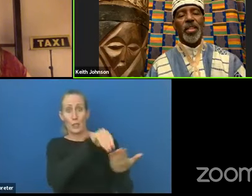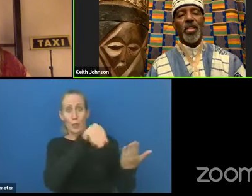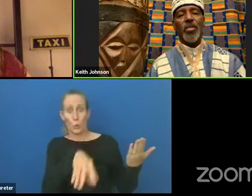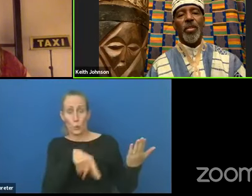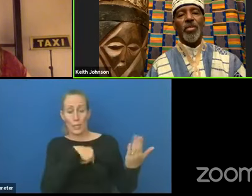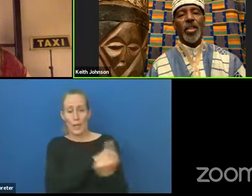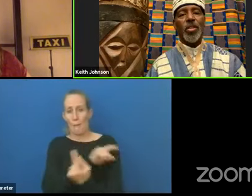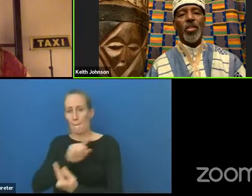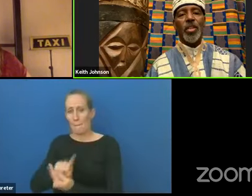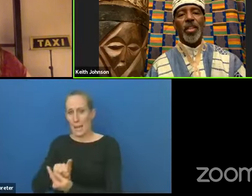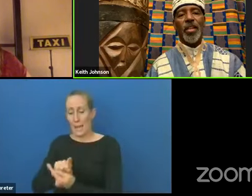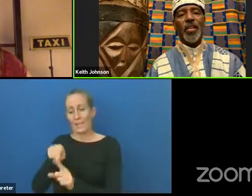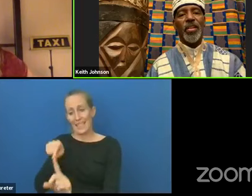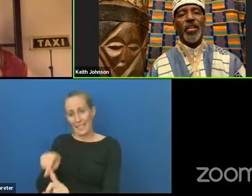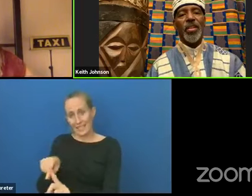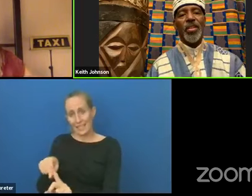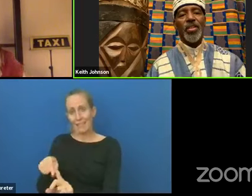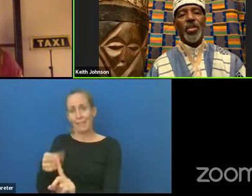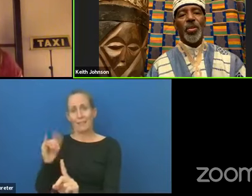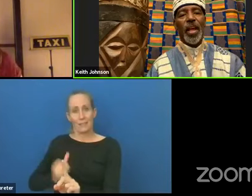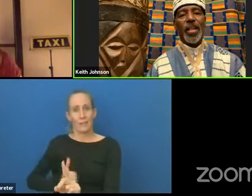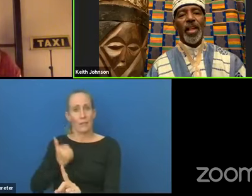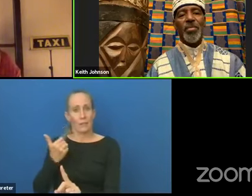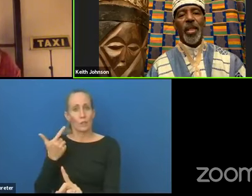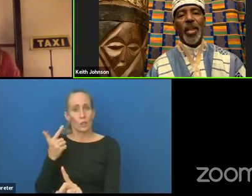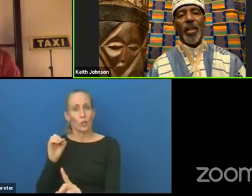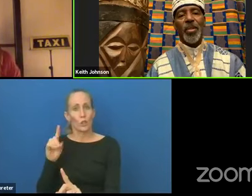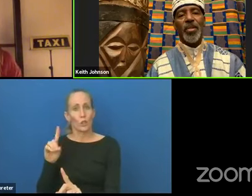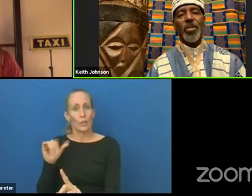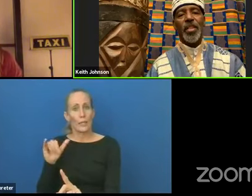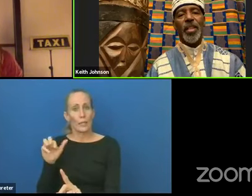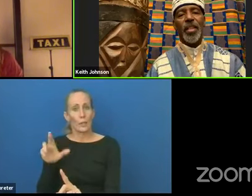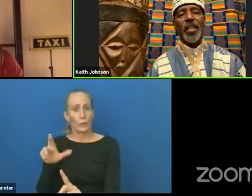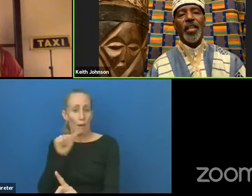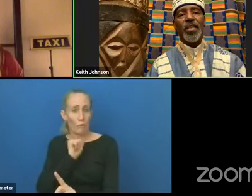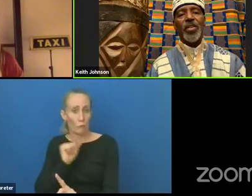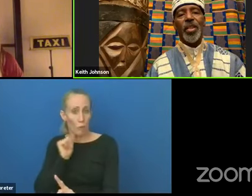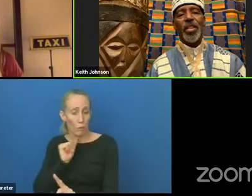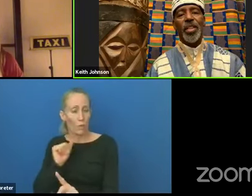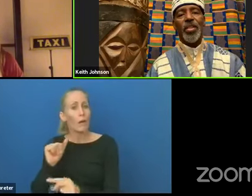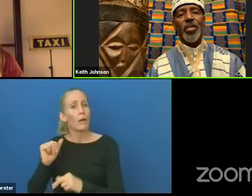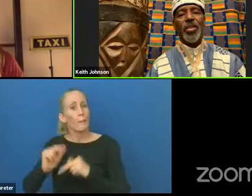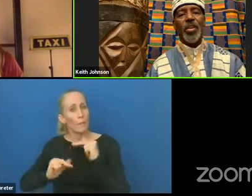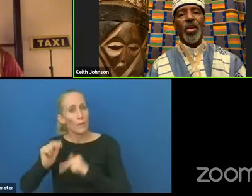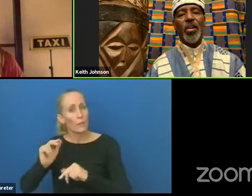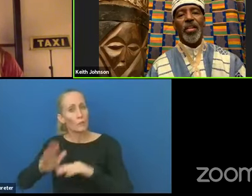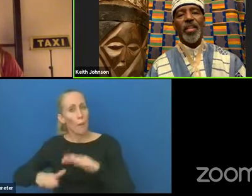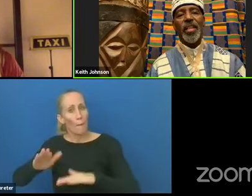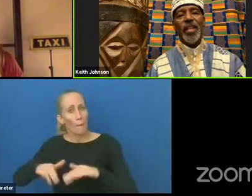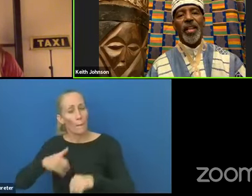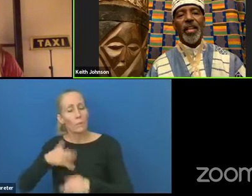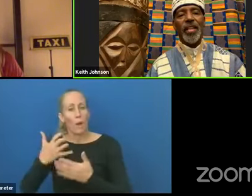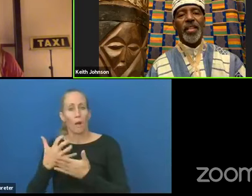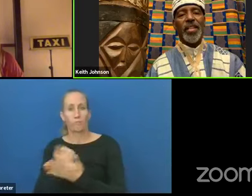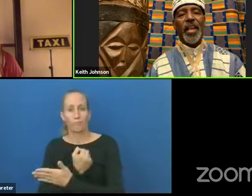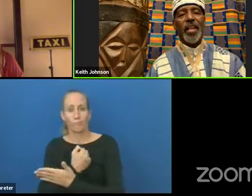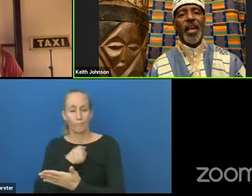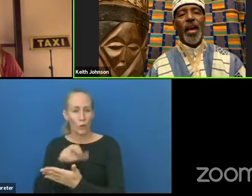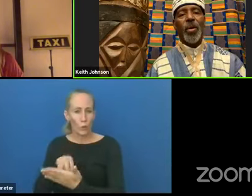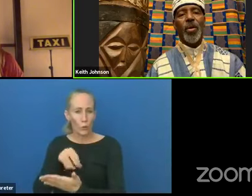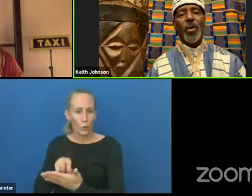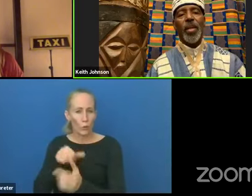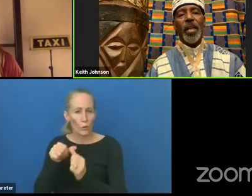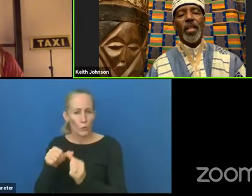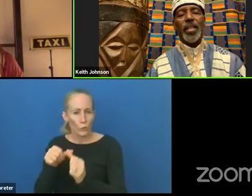building steel drums in Goodyear. So that gave me the opportunity to continue to learn and